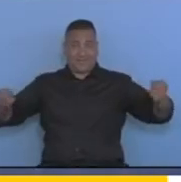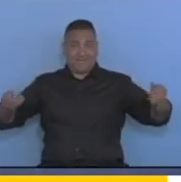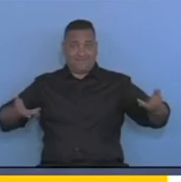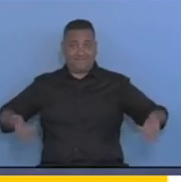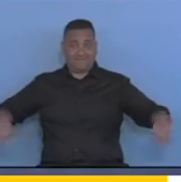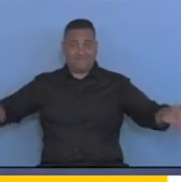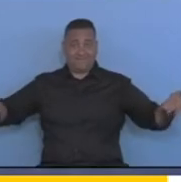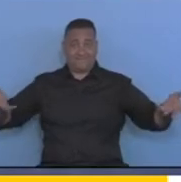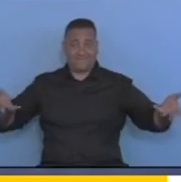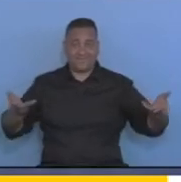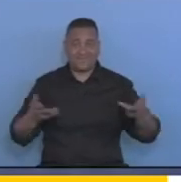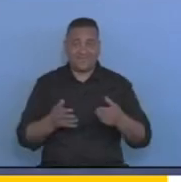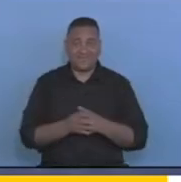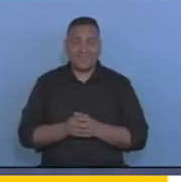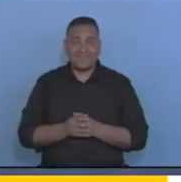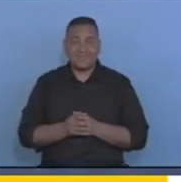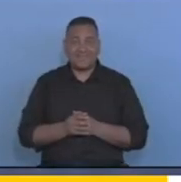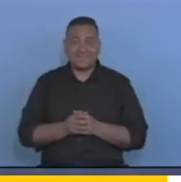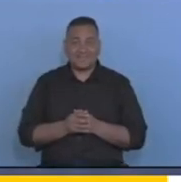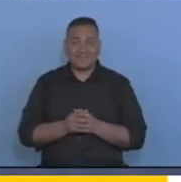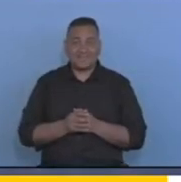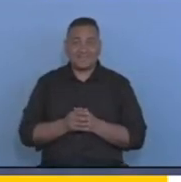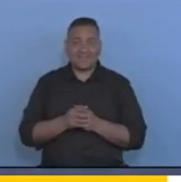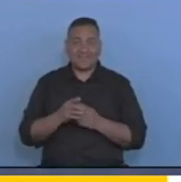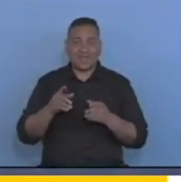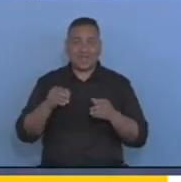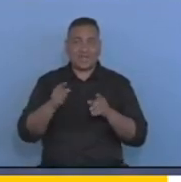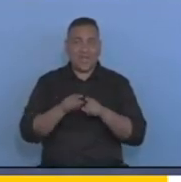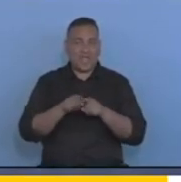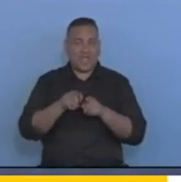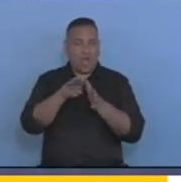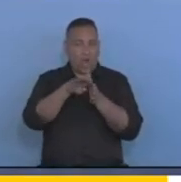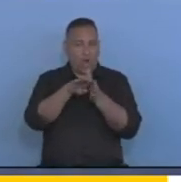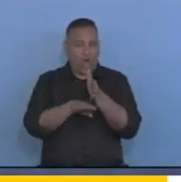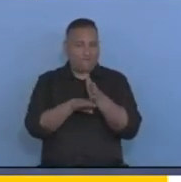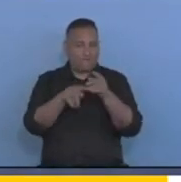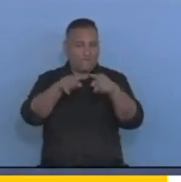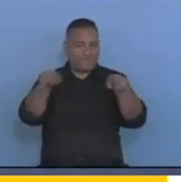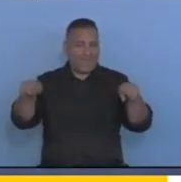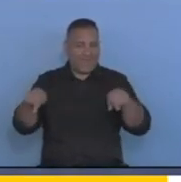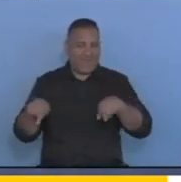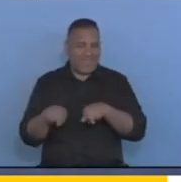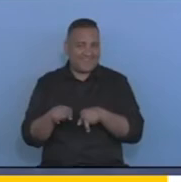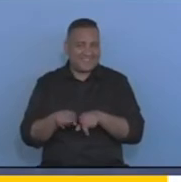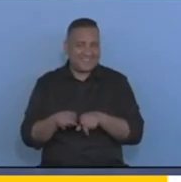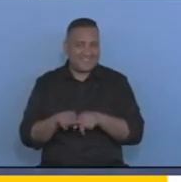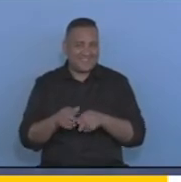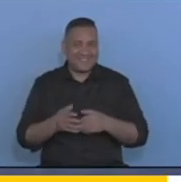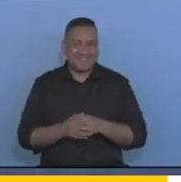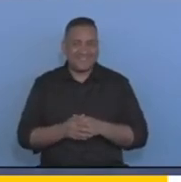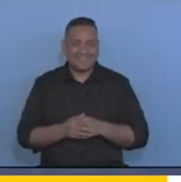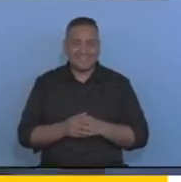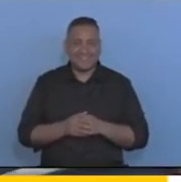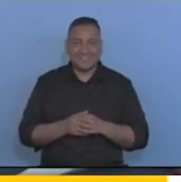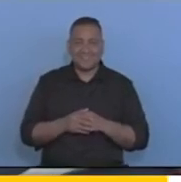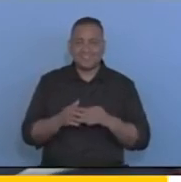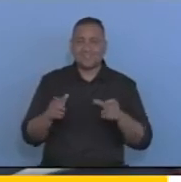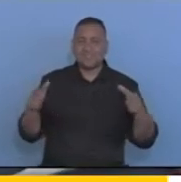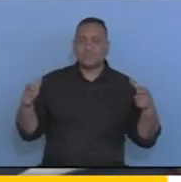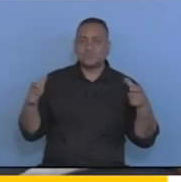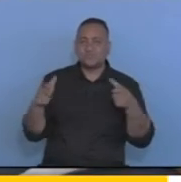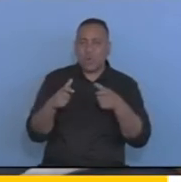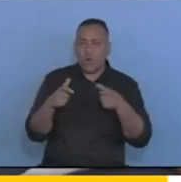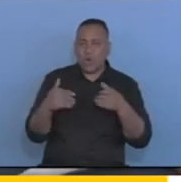And the coffin. Oh, yeah, that is. The crib. Yeah, that is for the smaller ones. And then